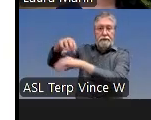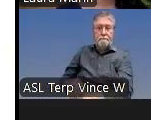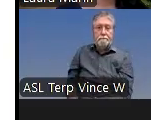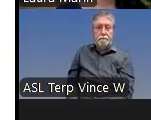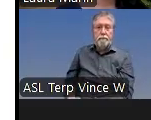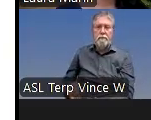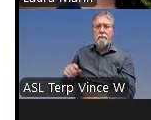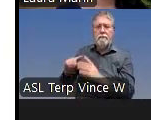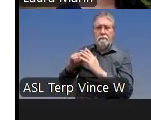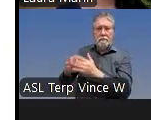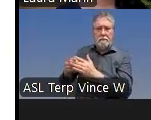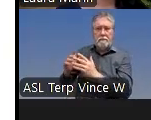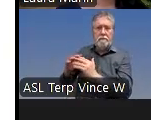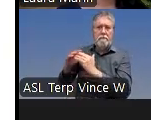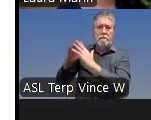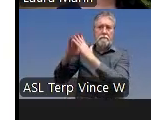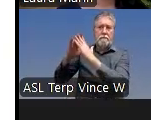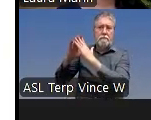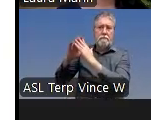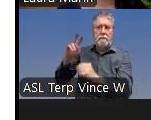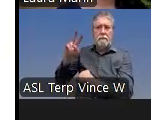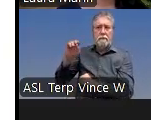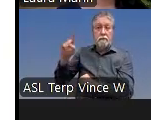to 2001.